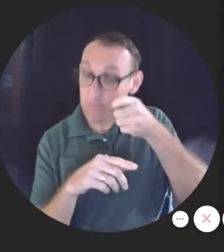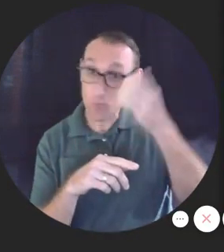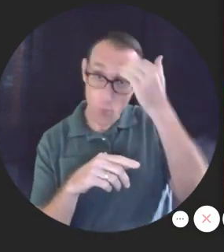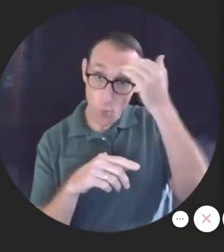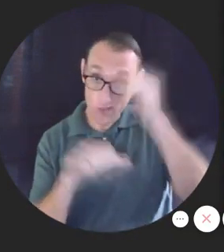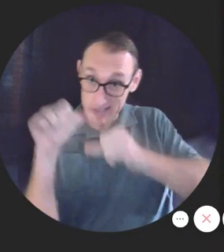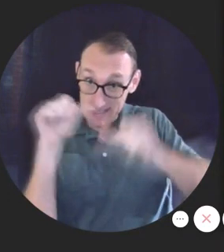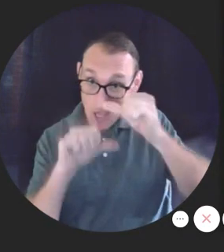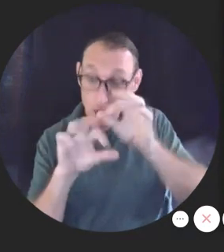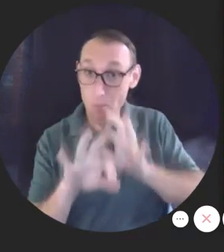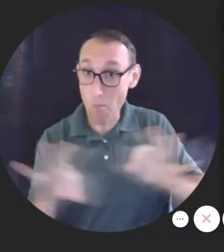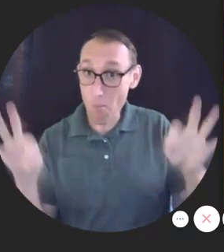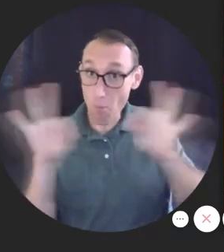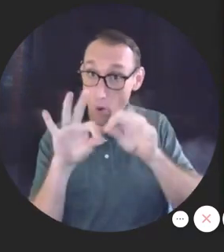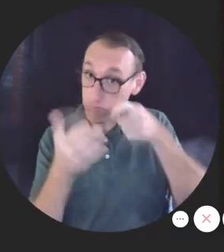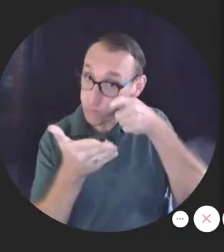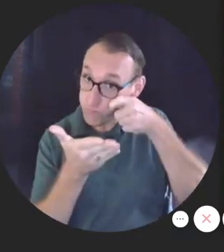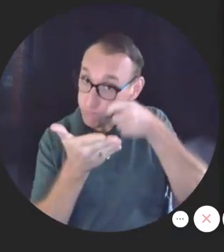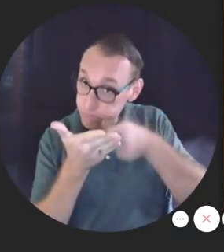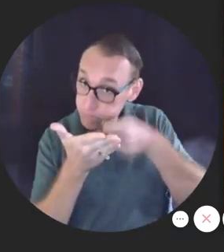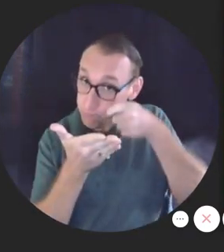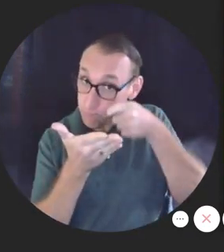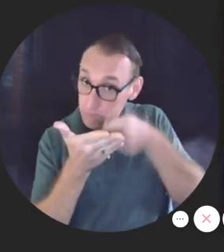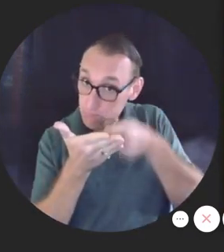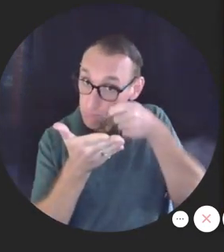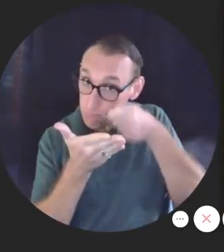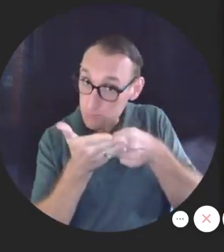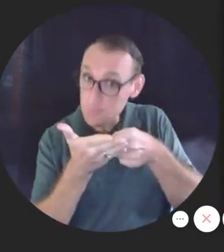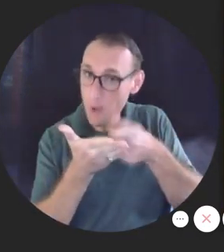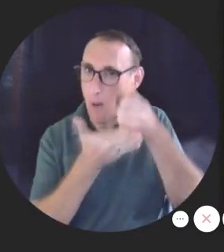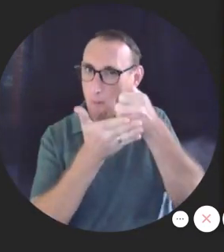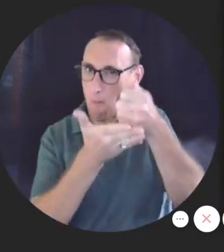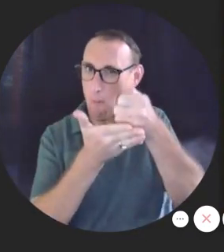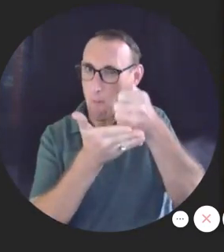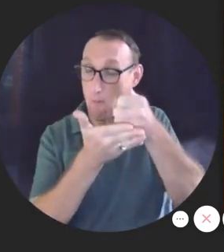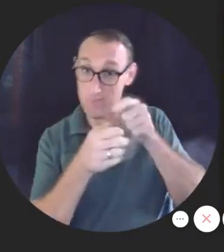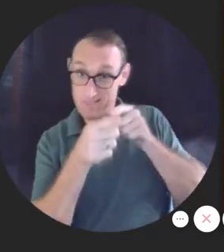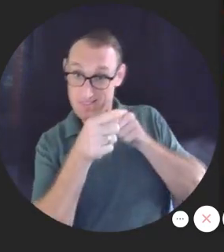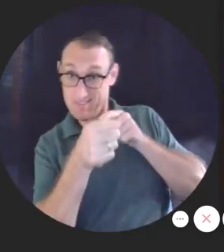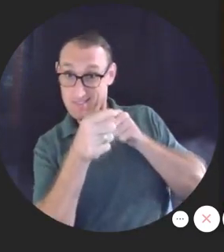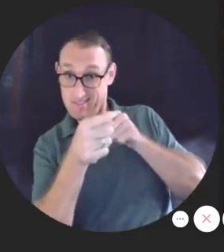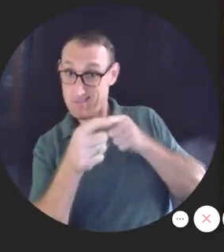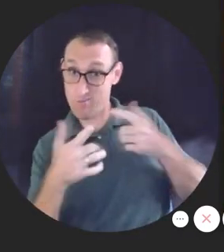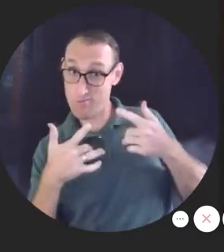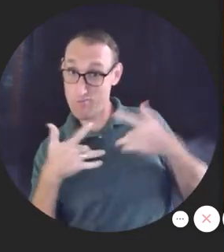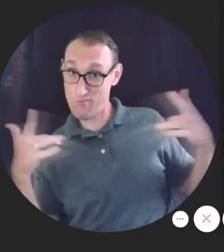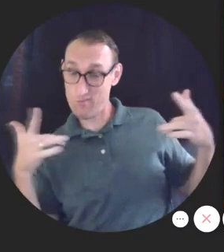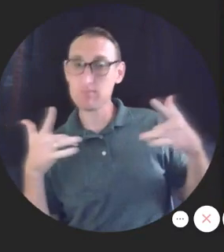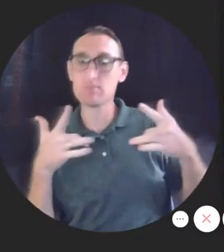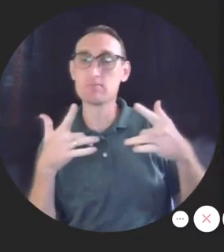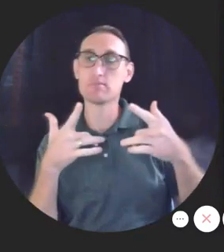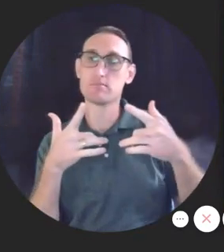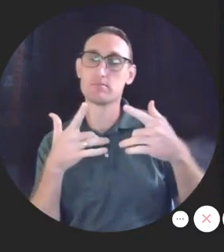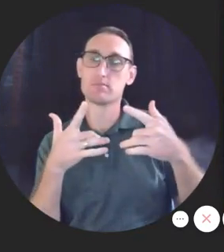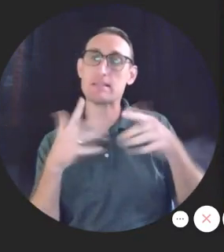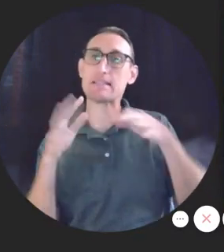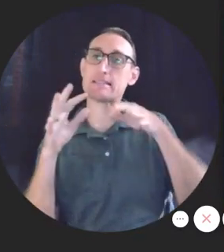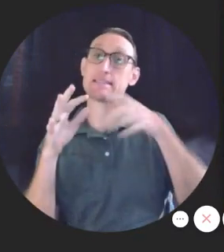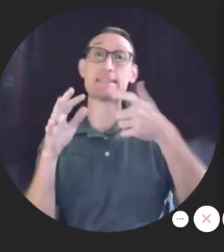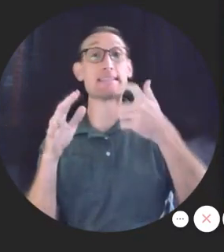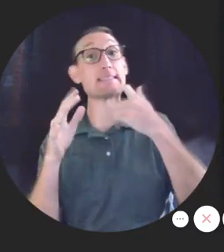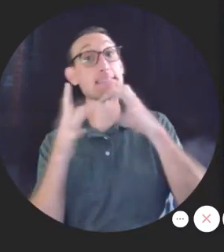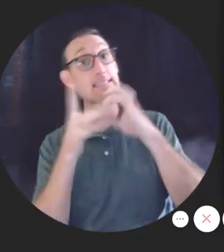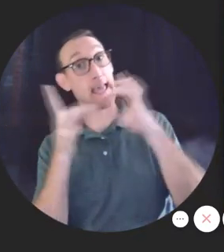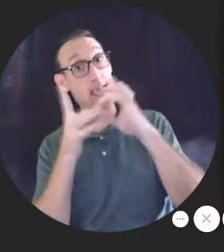up, and it's really difficult to do that without a scientific tool. This one is advertised to make things